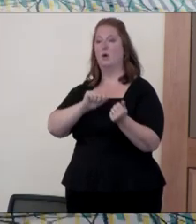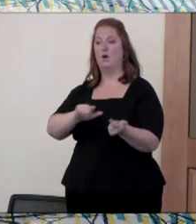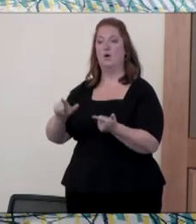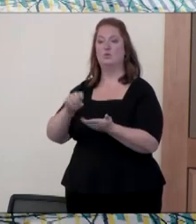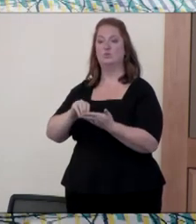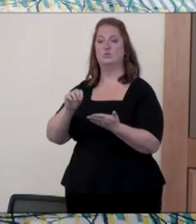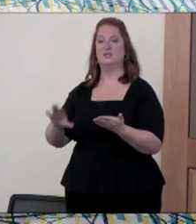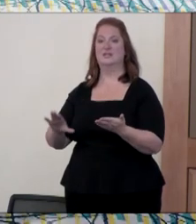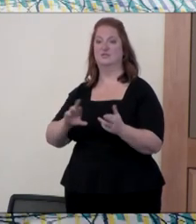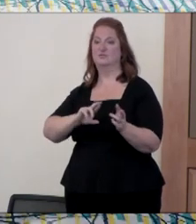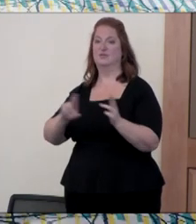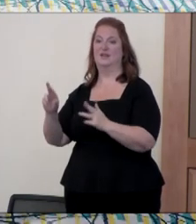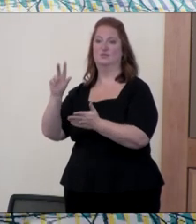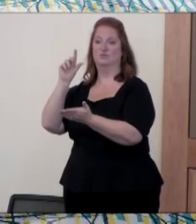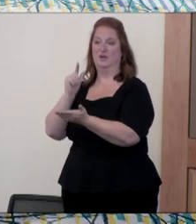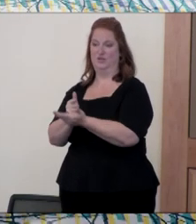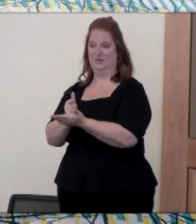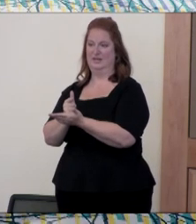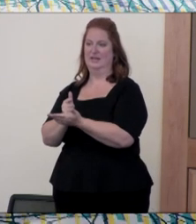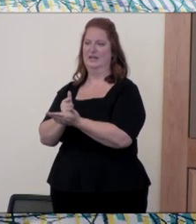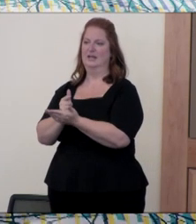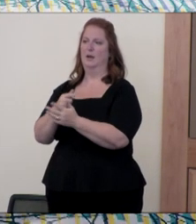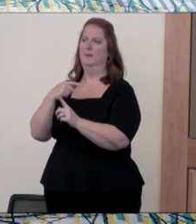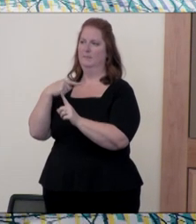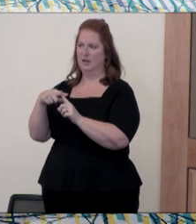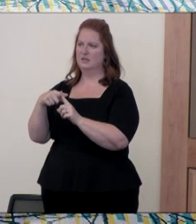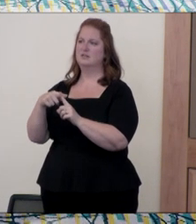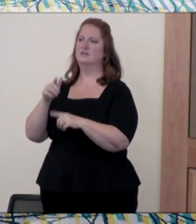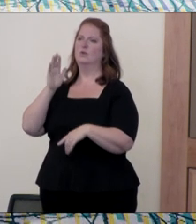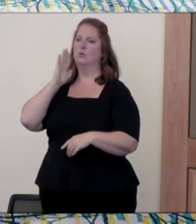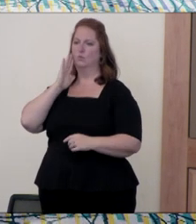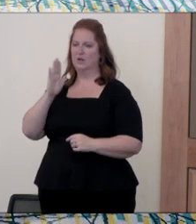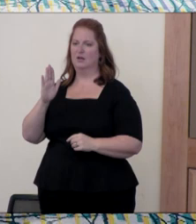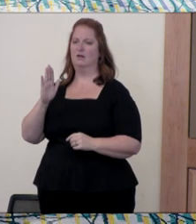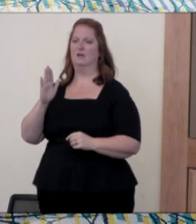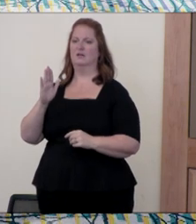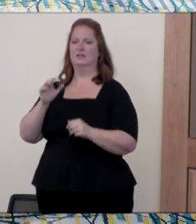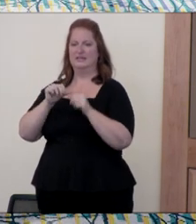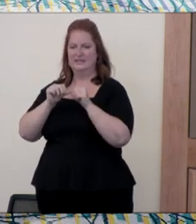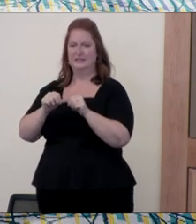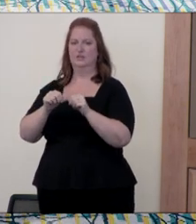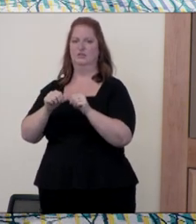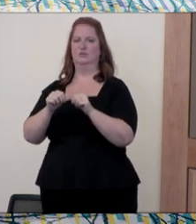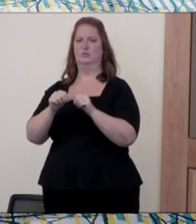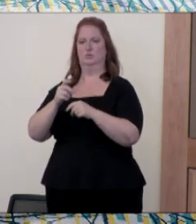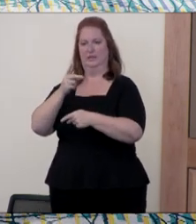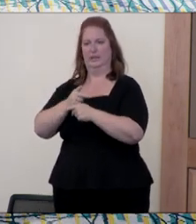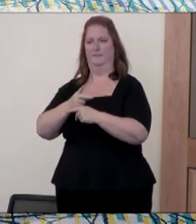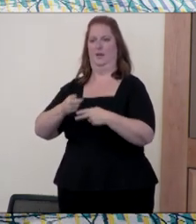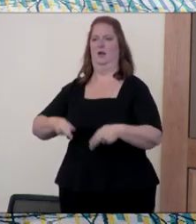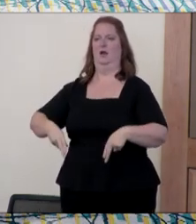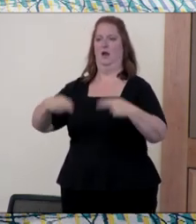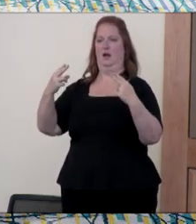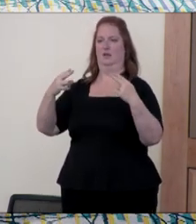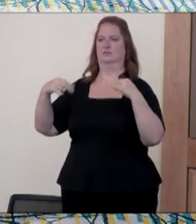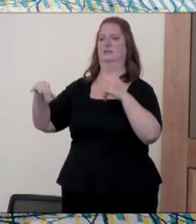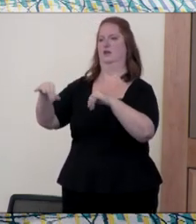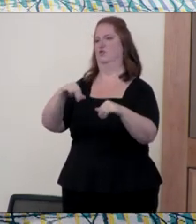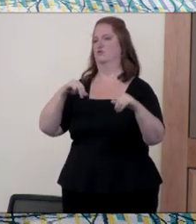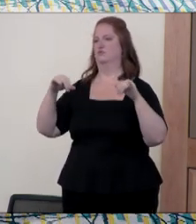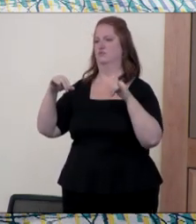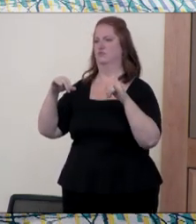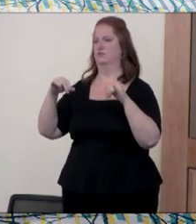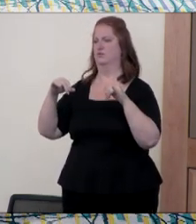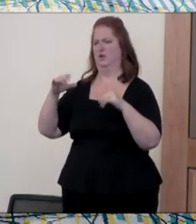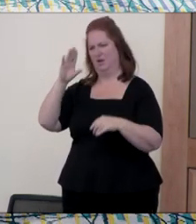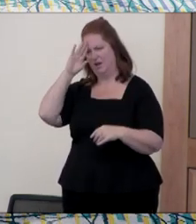to graduation, and we'll continue holding ourselves to the highest worldwide standard. And I know all of you will